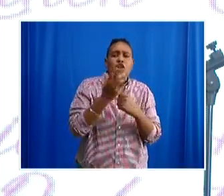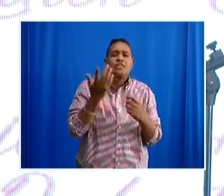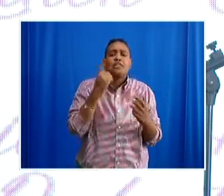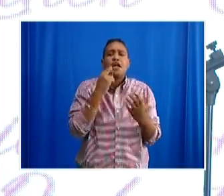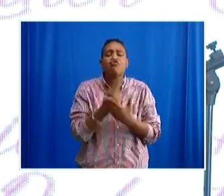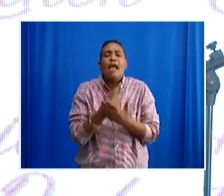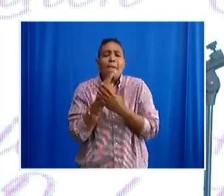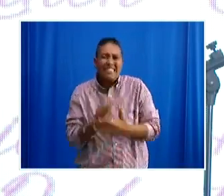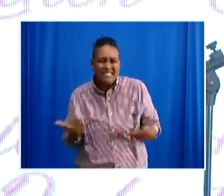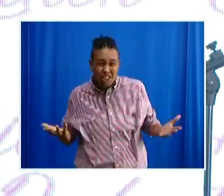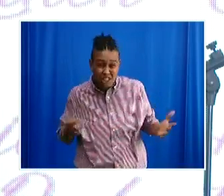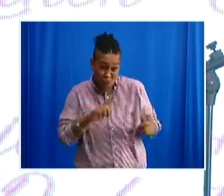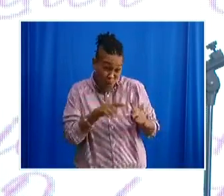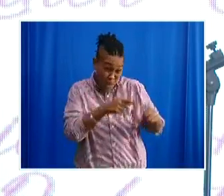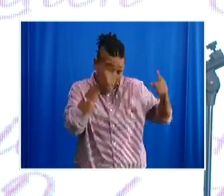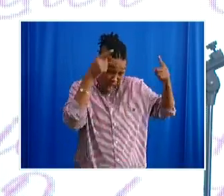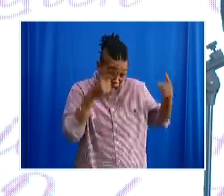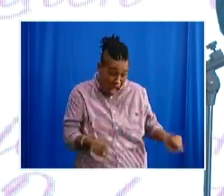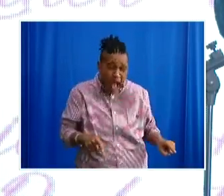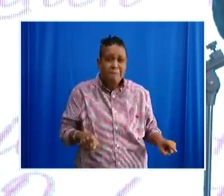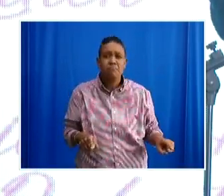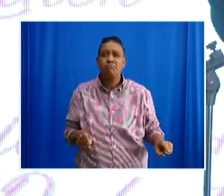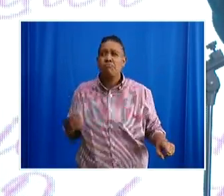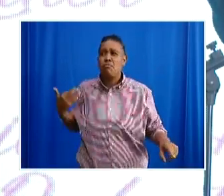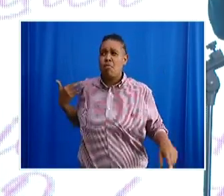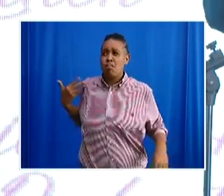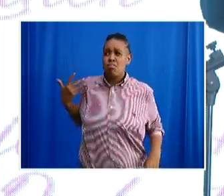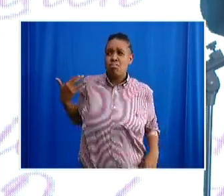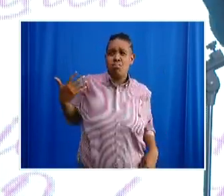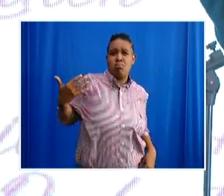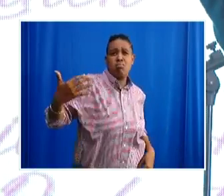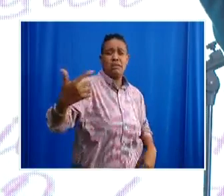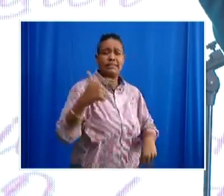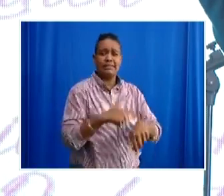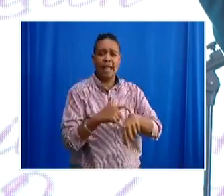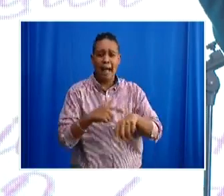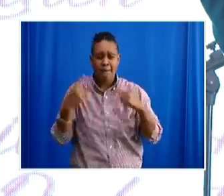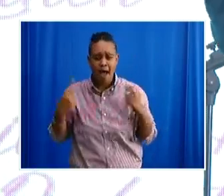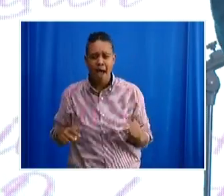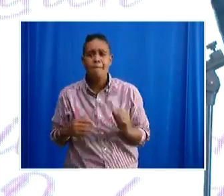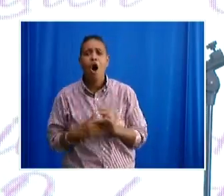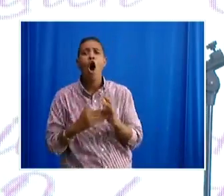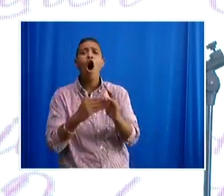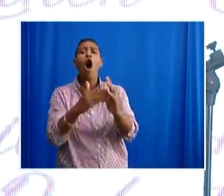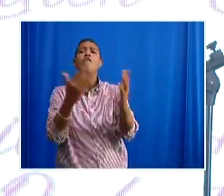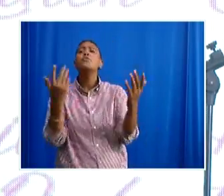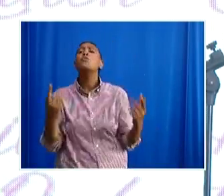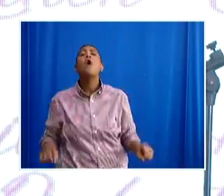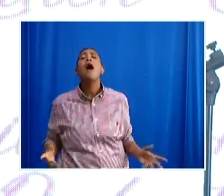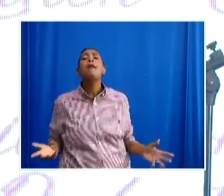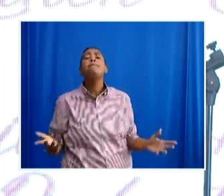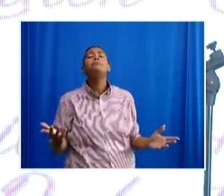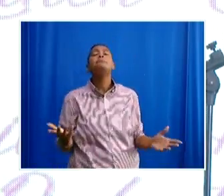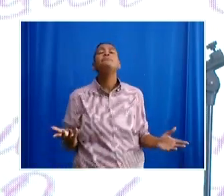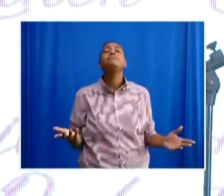rehabilitation. And when that happens over a long period of time, and happens very often, what you end up with is